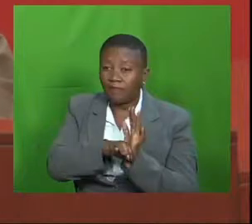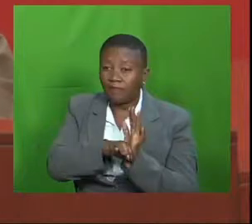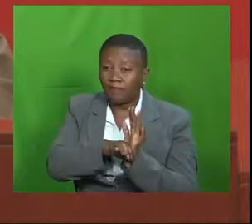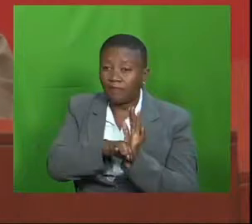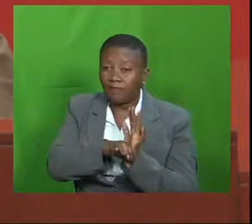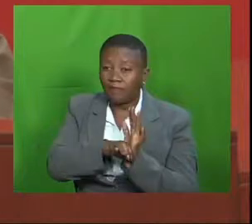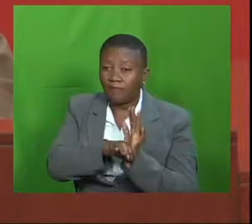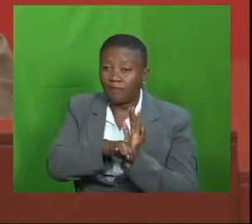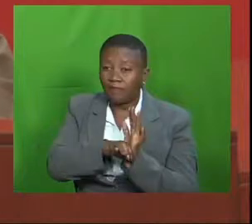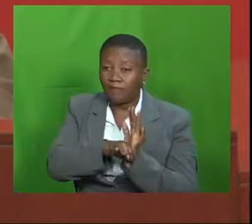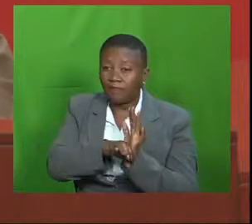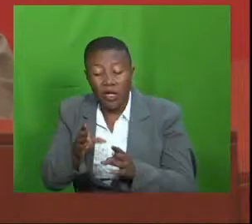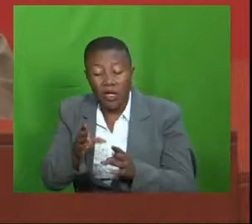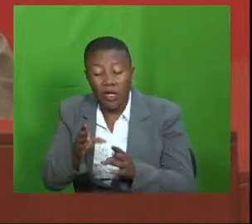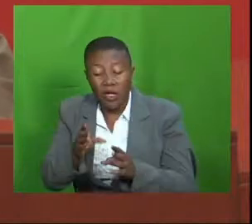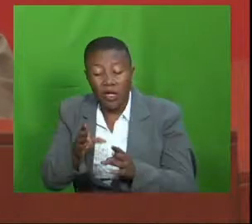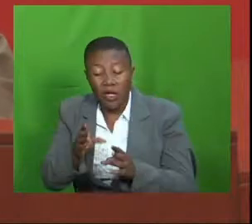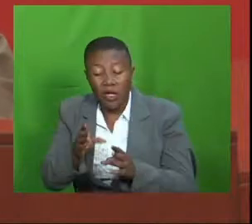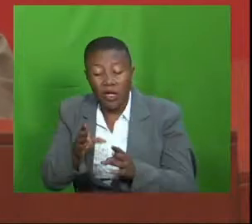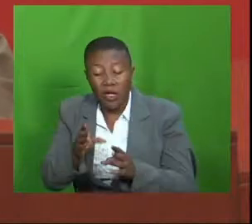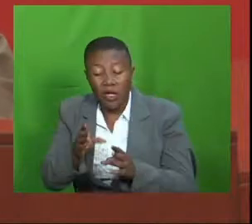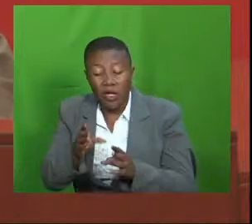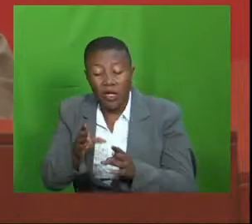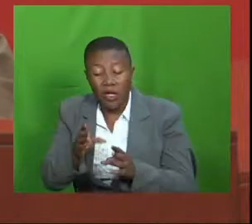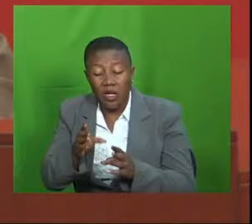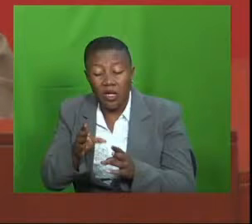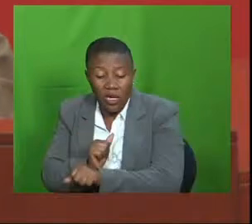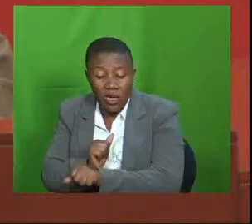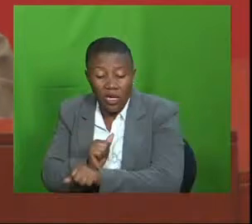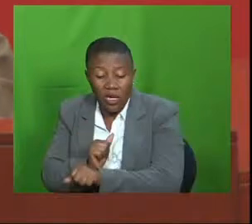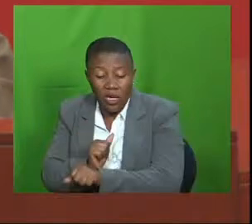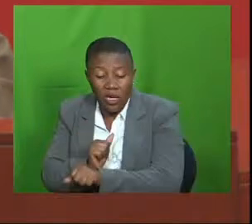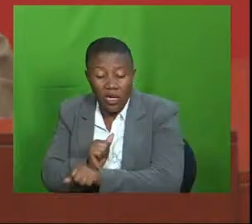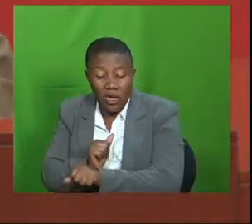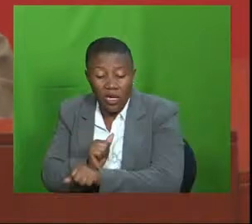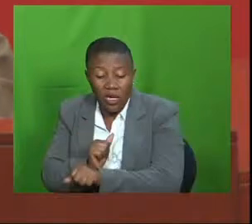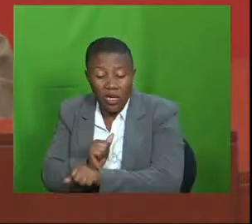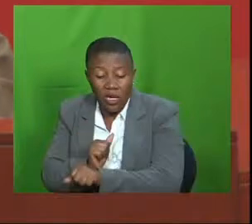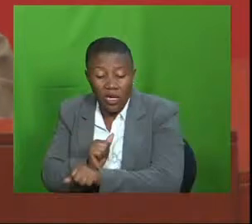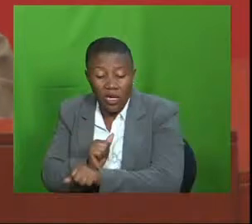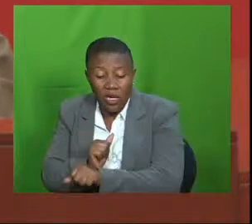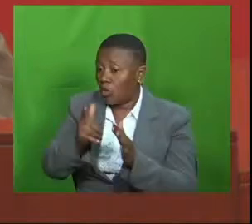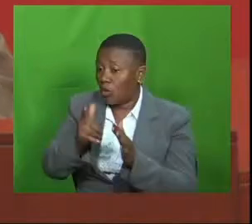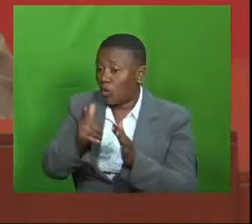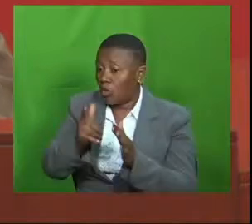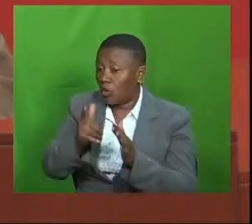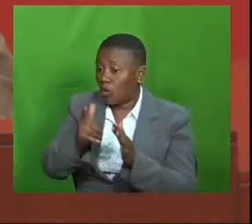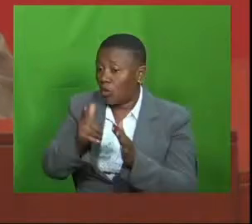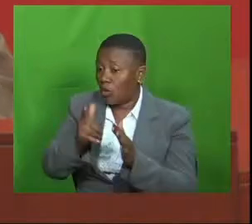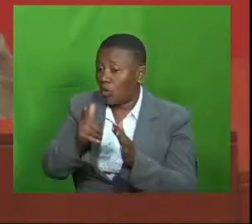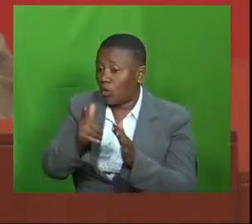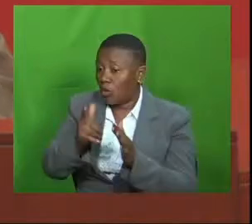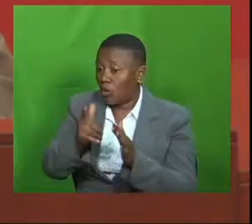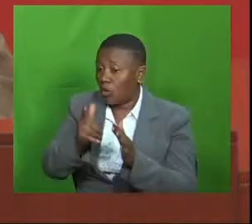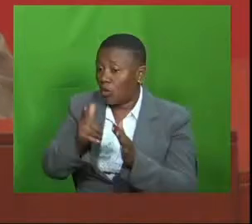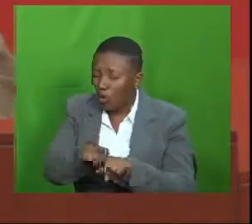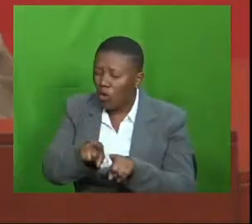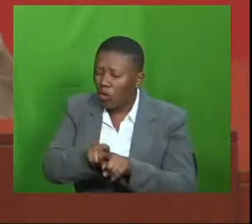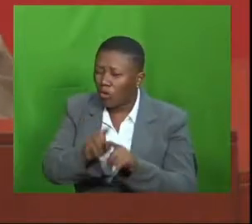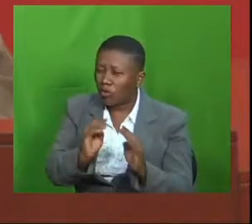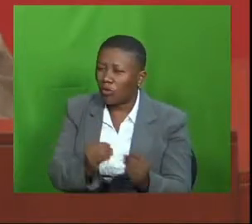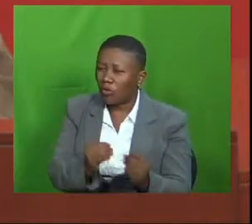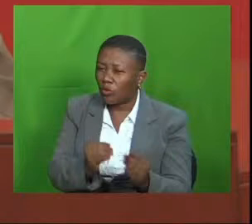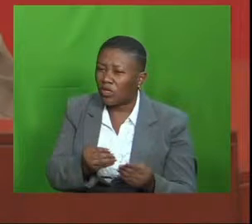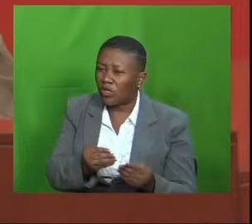committee conducts itself is regulated by the standing orders of the House. It is provided by